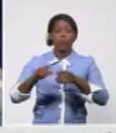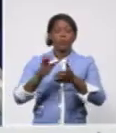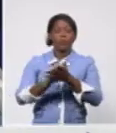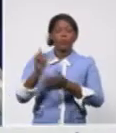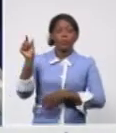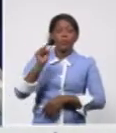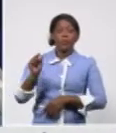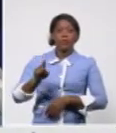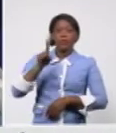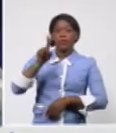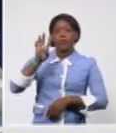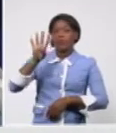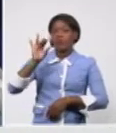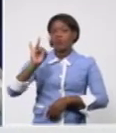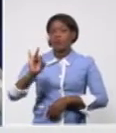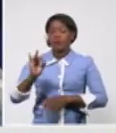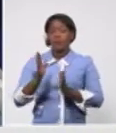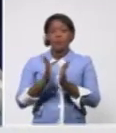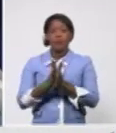in certain territories.